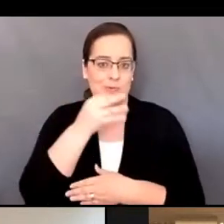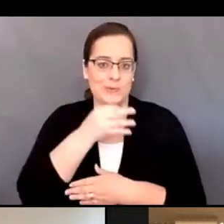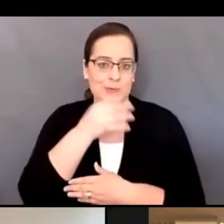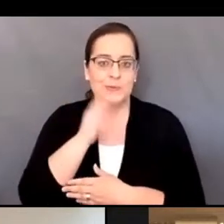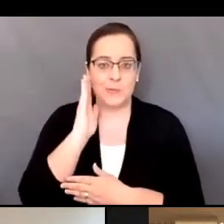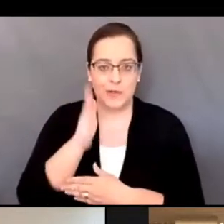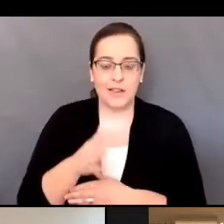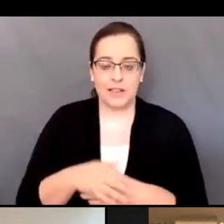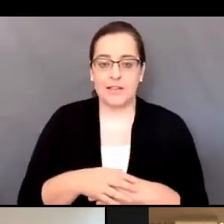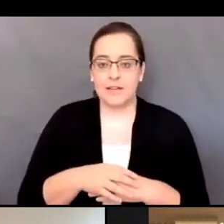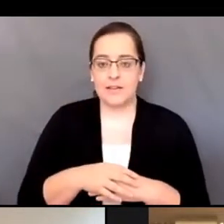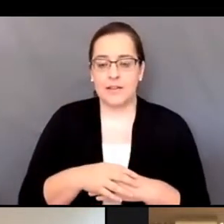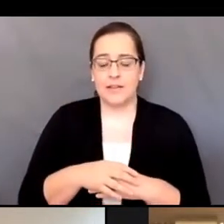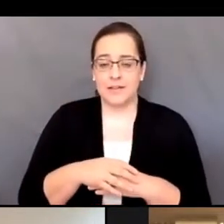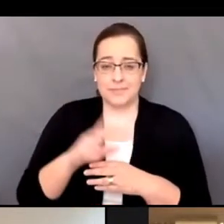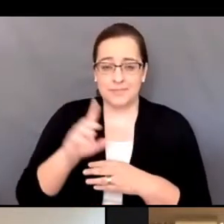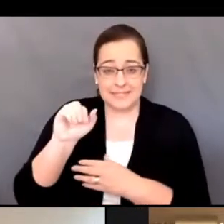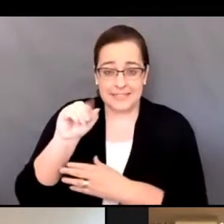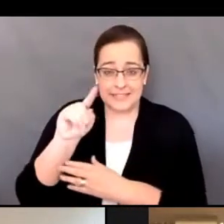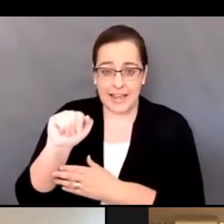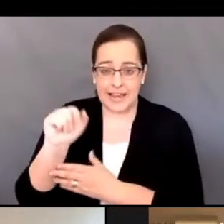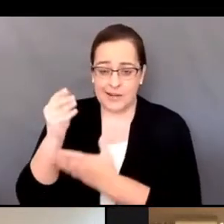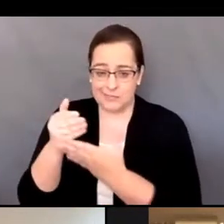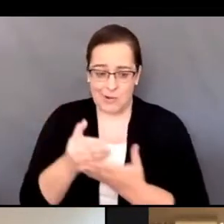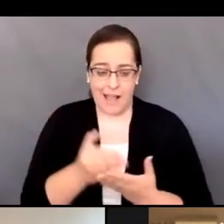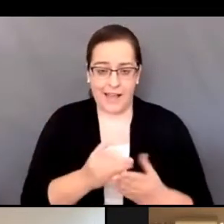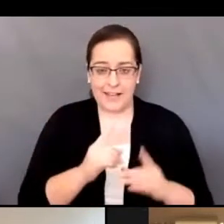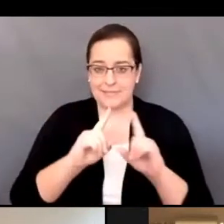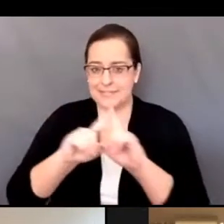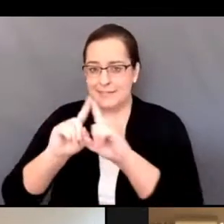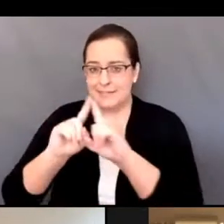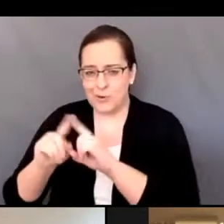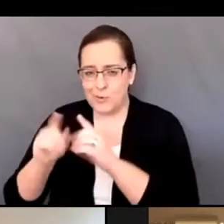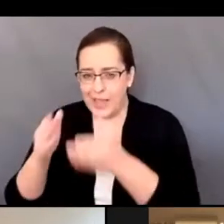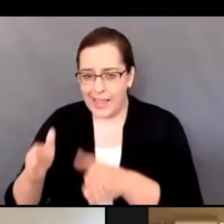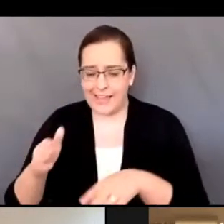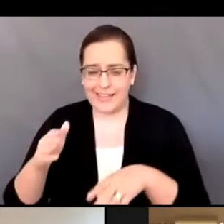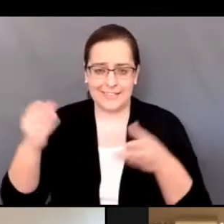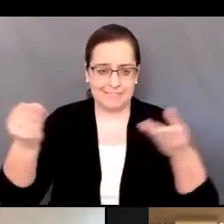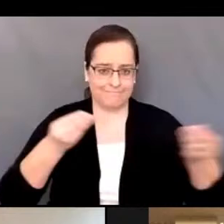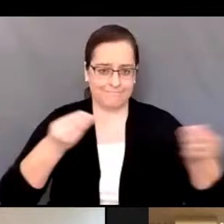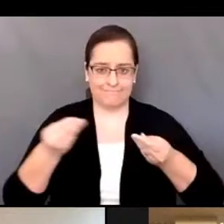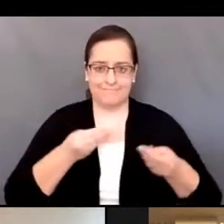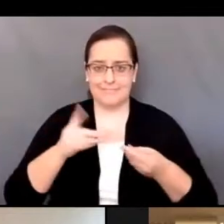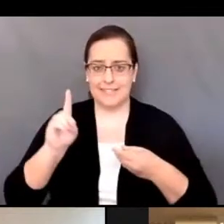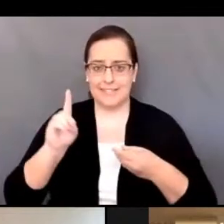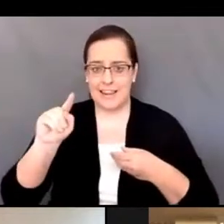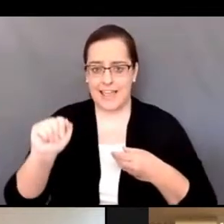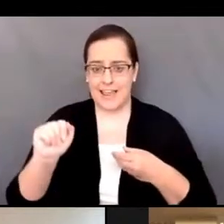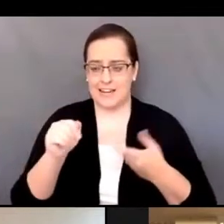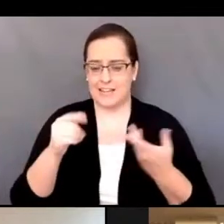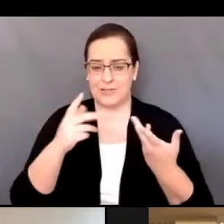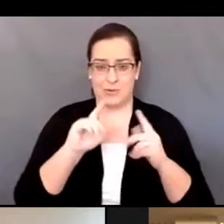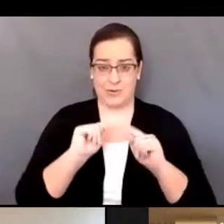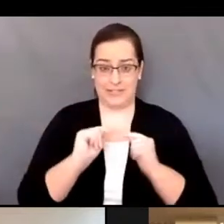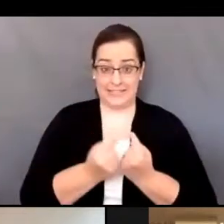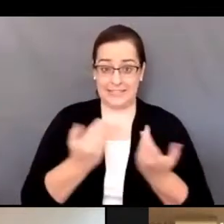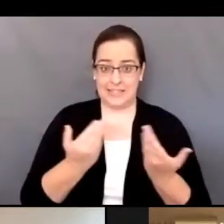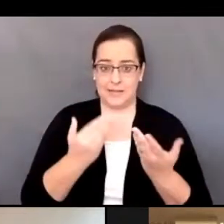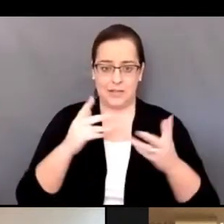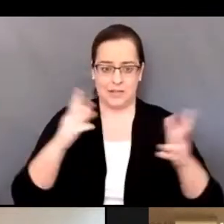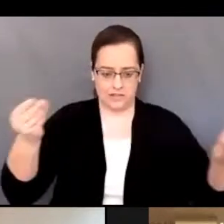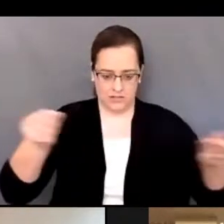events, data comes in different formats and at different times. Our team works quickly to tabulate the information to